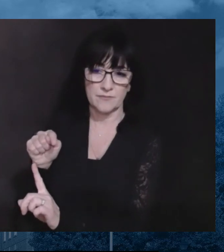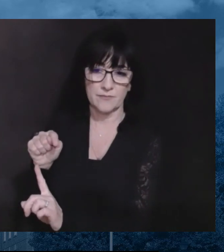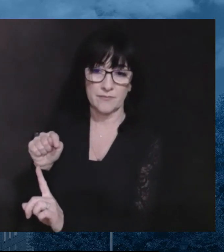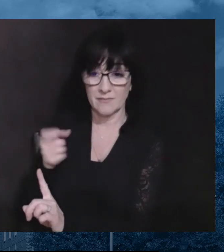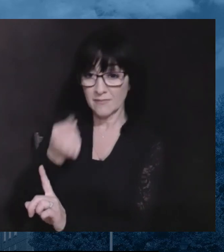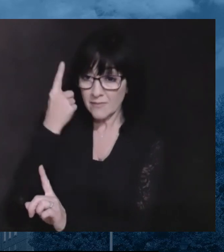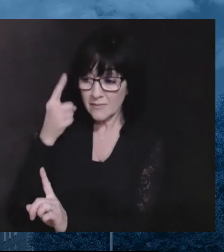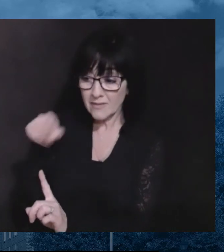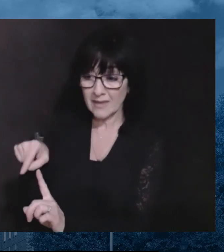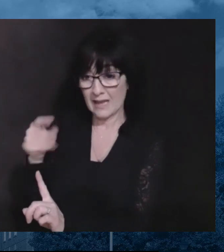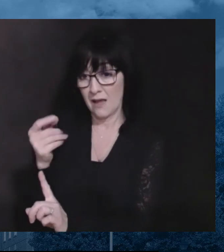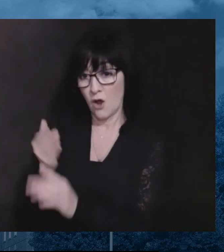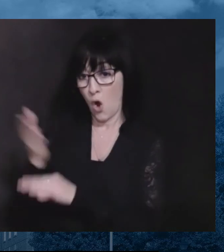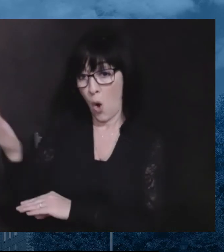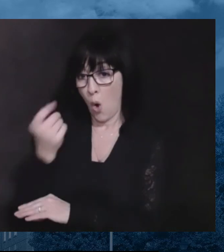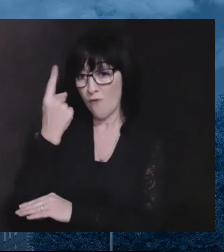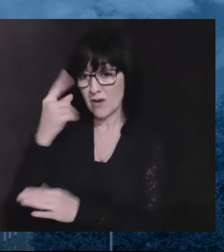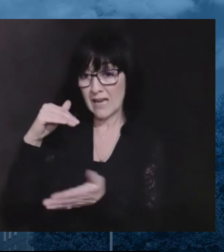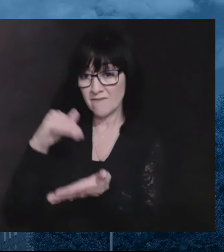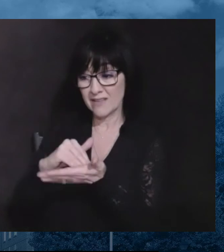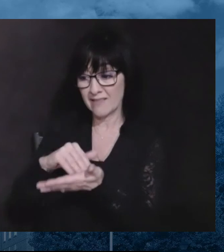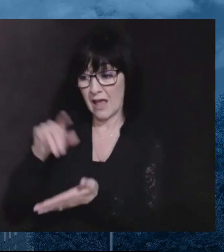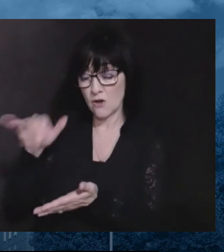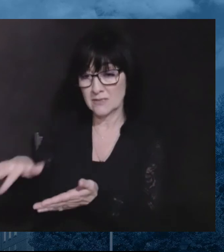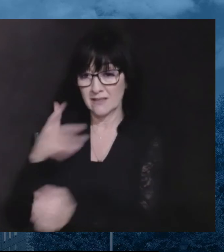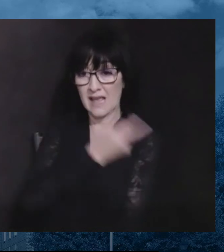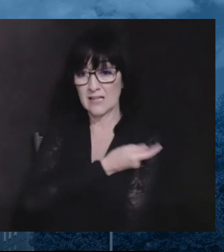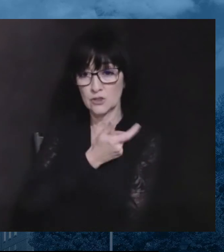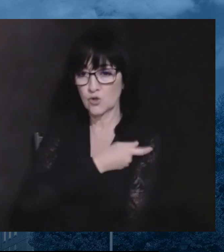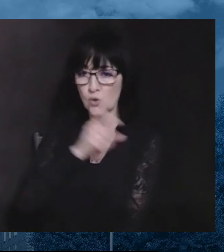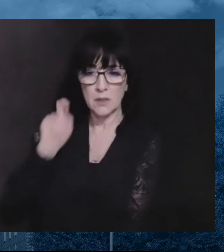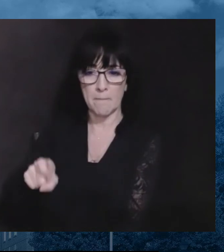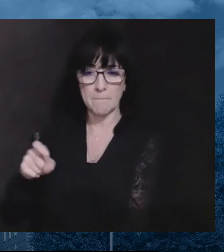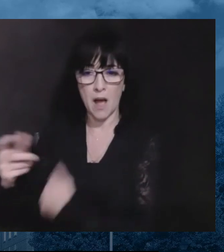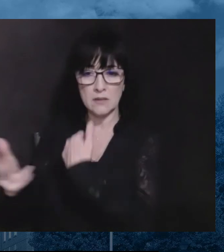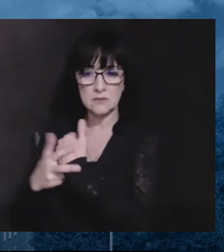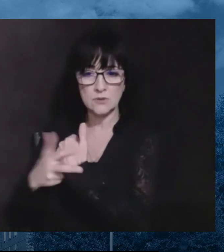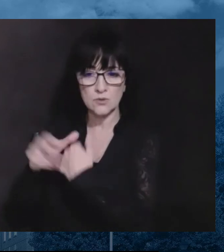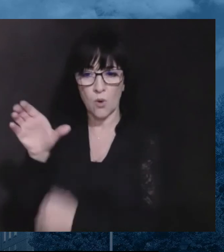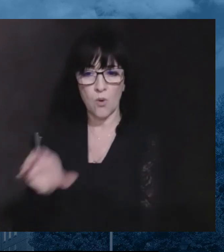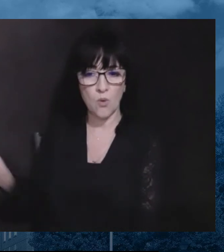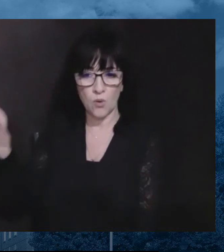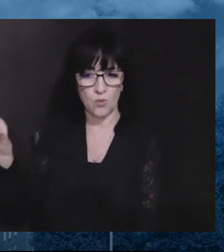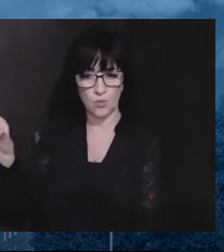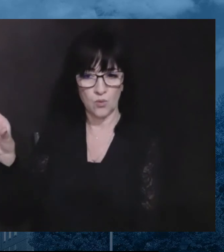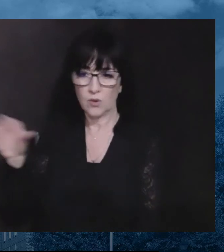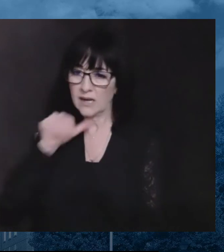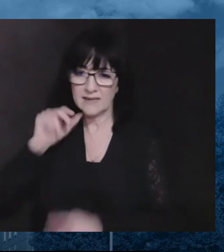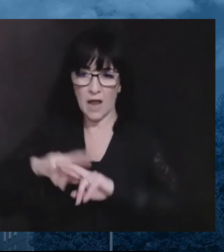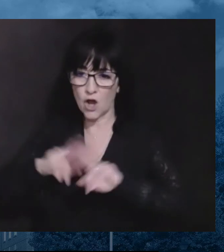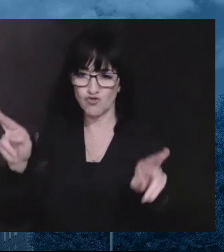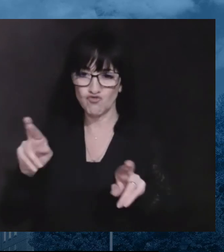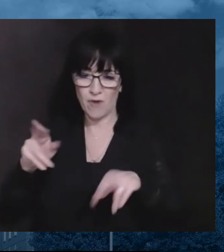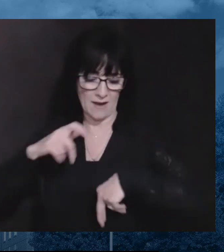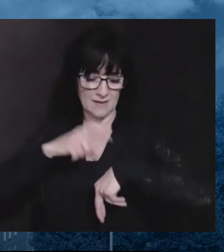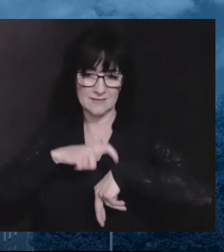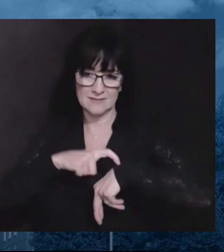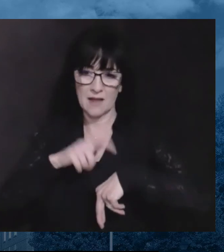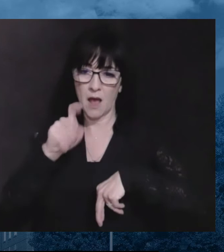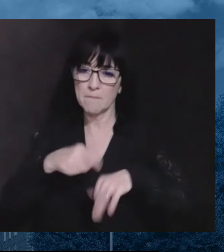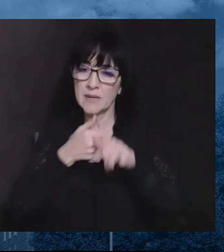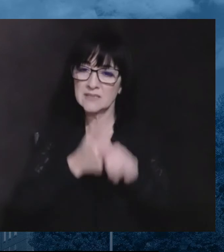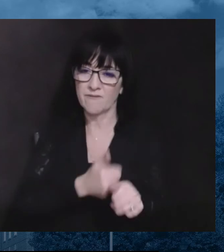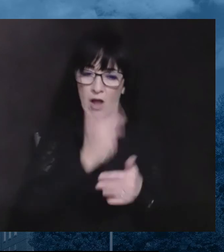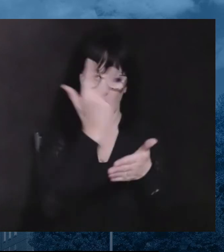of those doses are second doses. So they're not ready for use yet. So they do show up in our numbers, but they're not ready for use